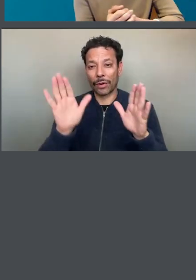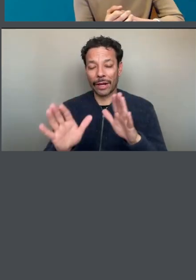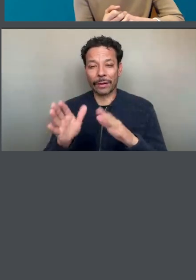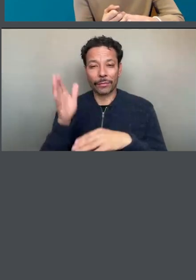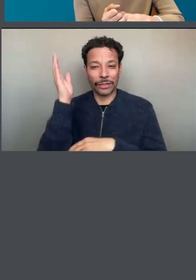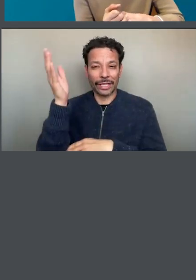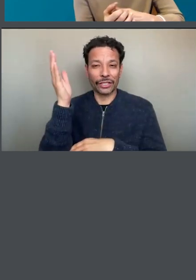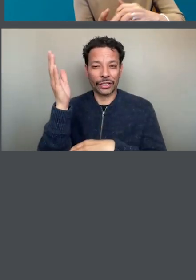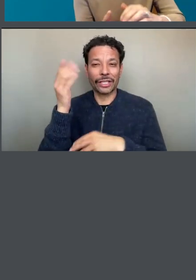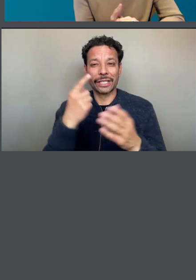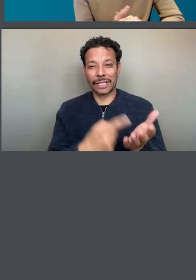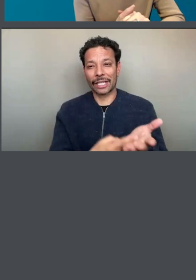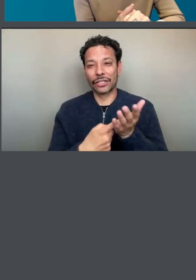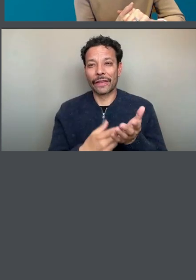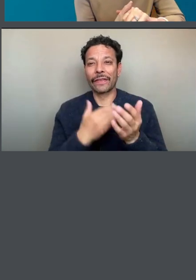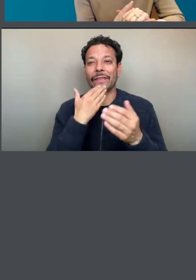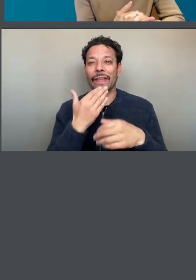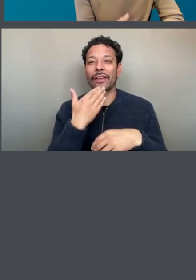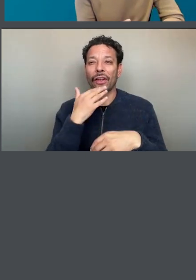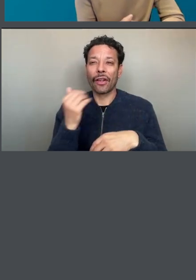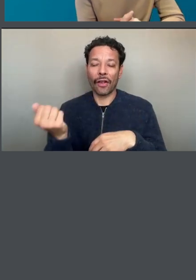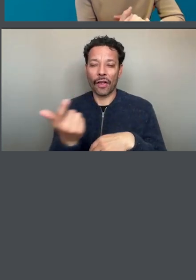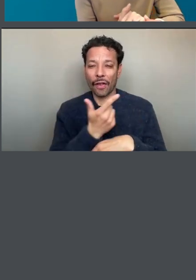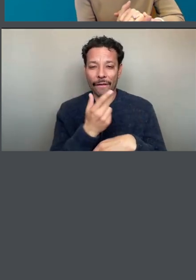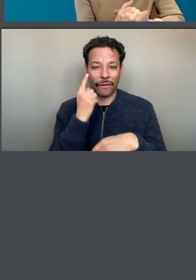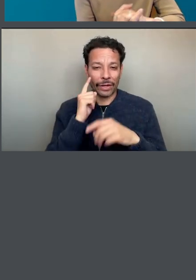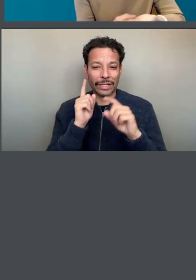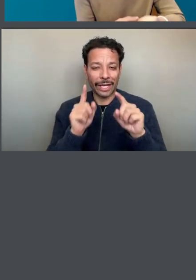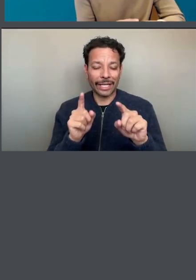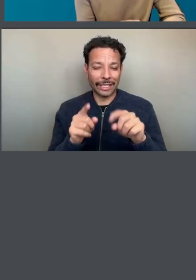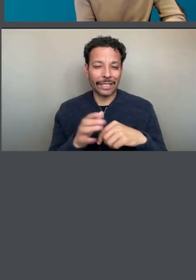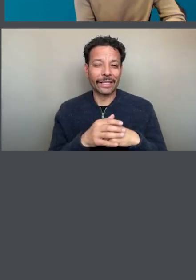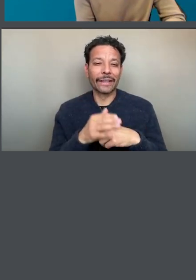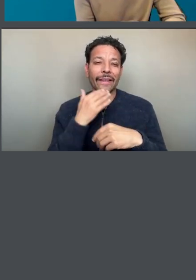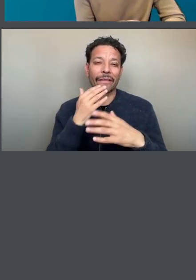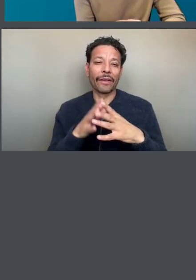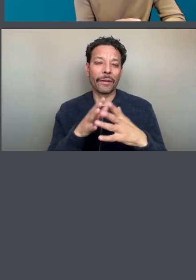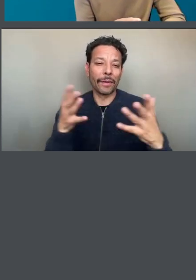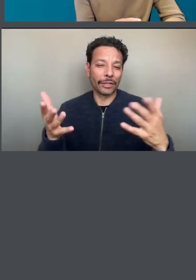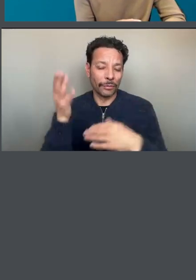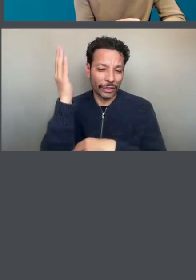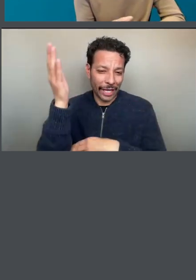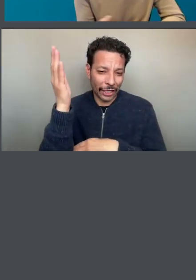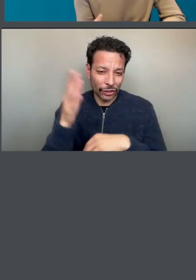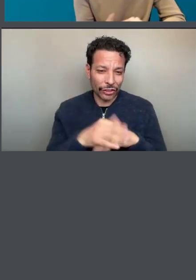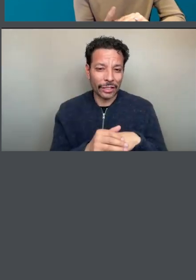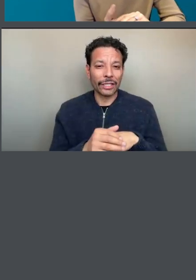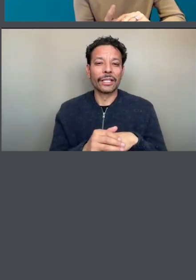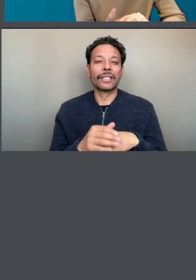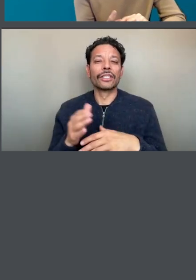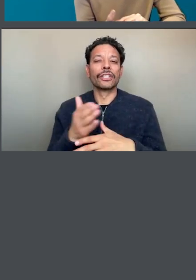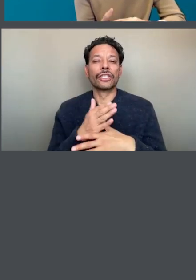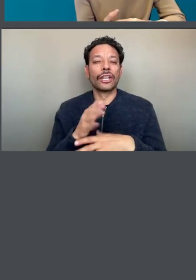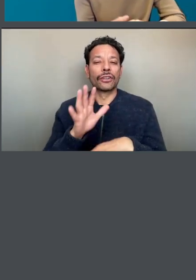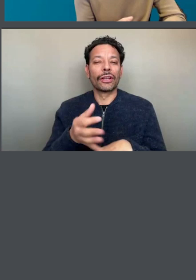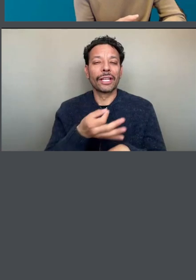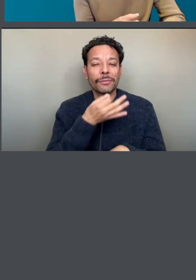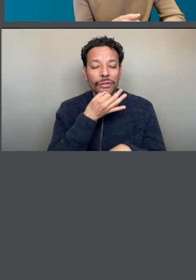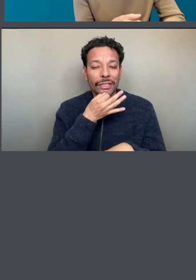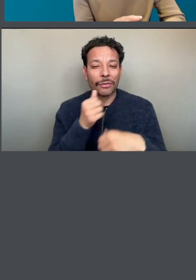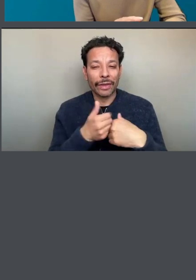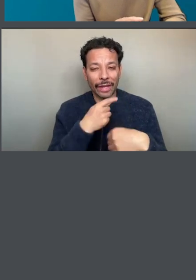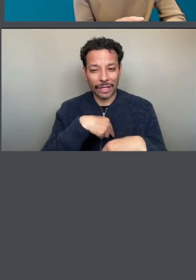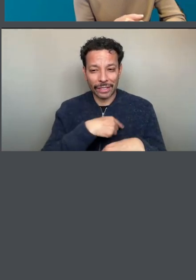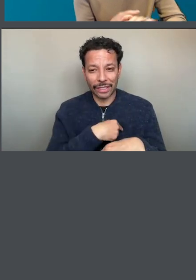and discussion. So thank you to everyone for attending. Thank you very much to our presenters for sharing your expertise with